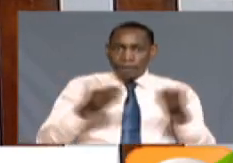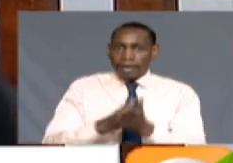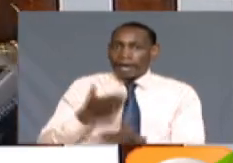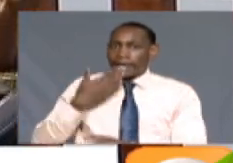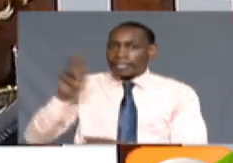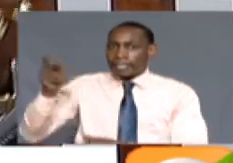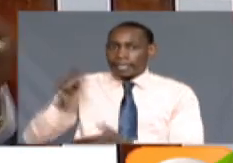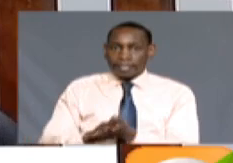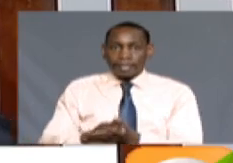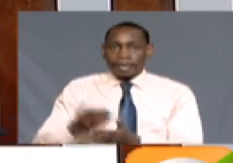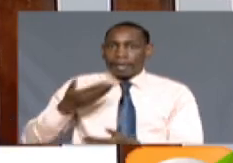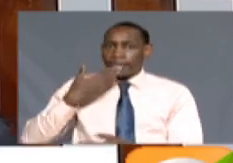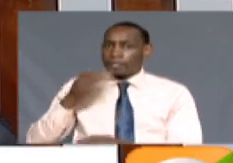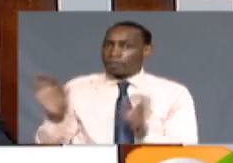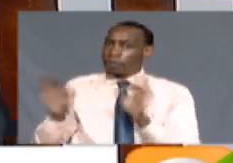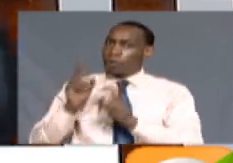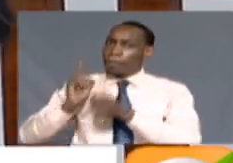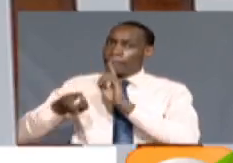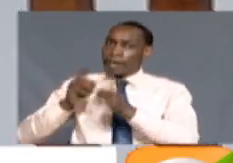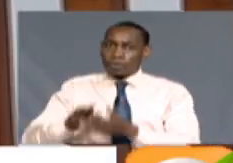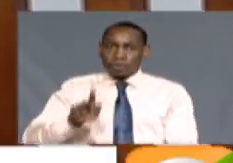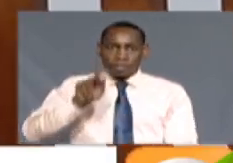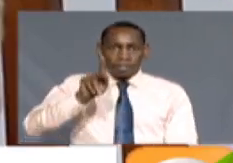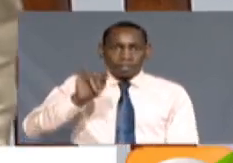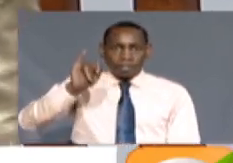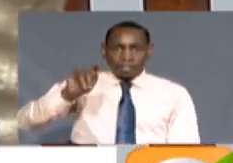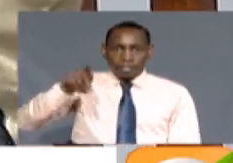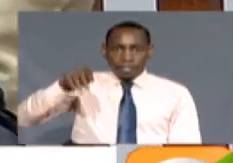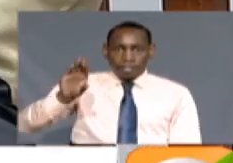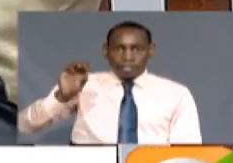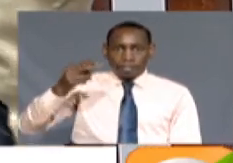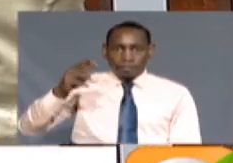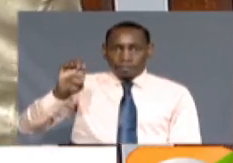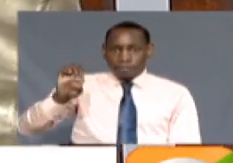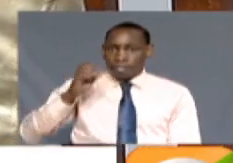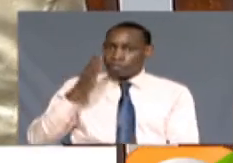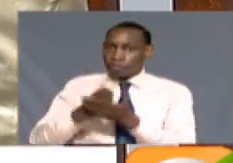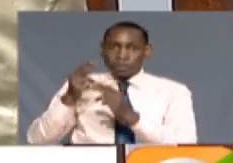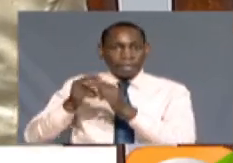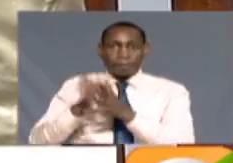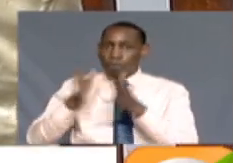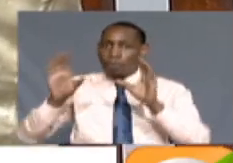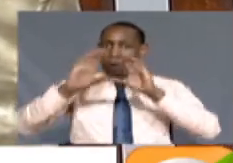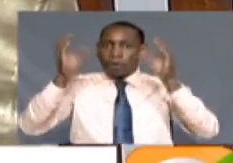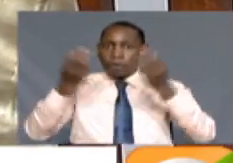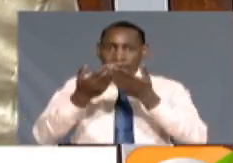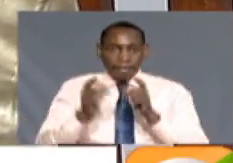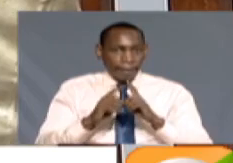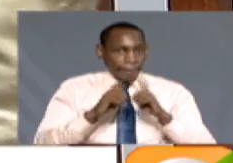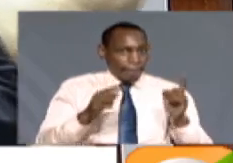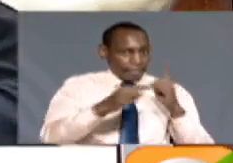Kenya. Oh, marathon, Kipchoge. You know, he's also popular globally. Yes. But positive.